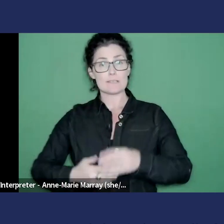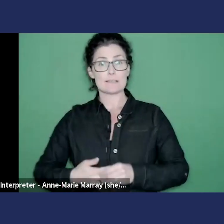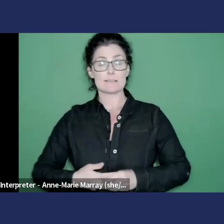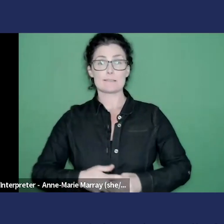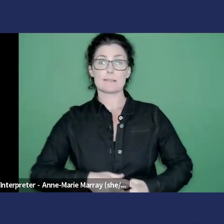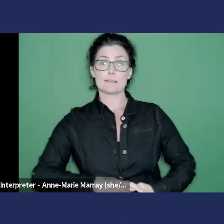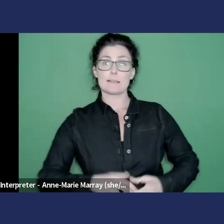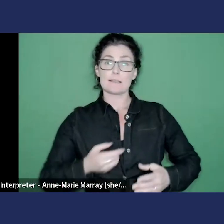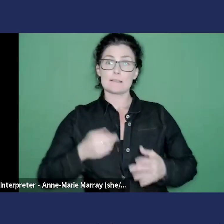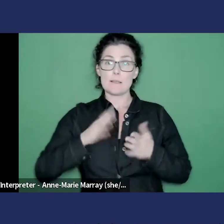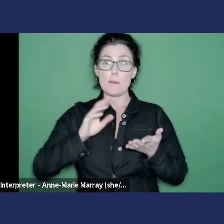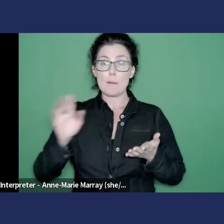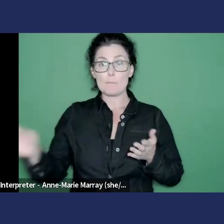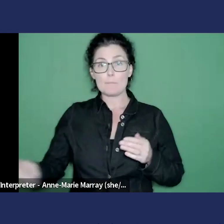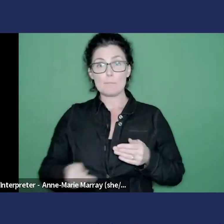personally as well.